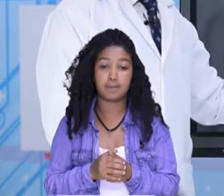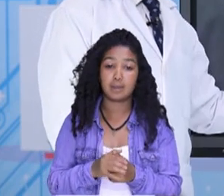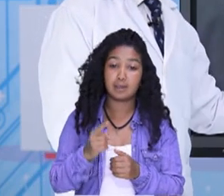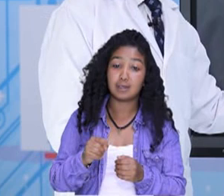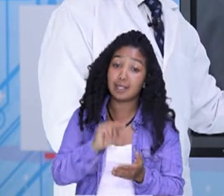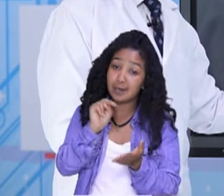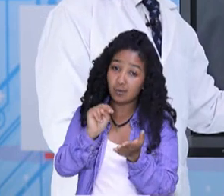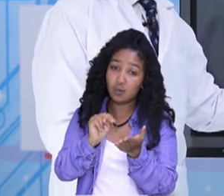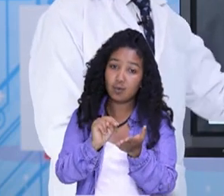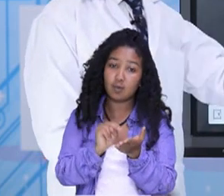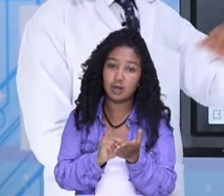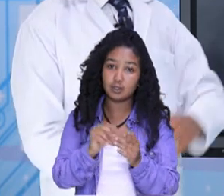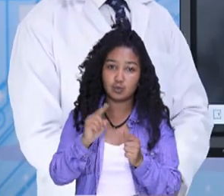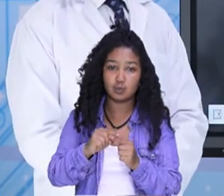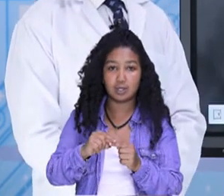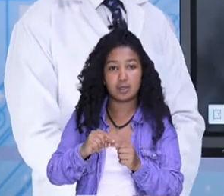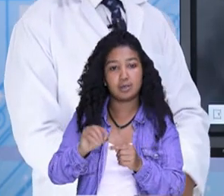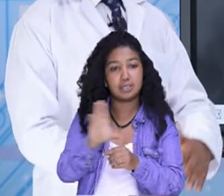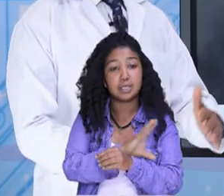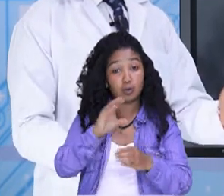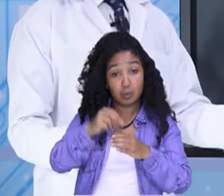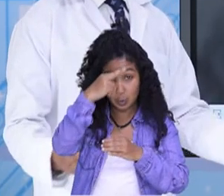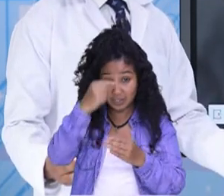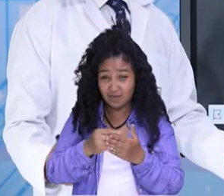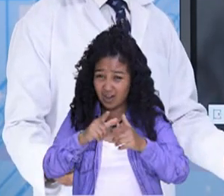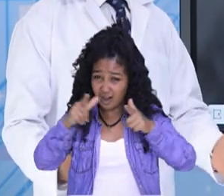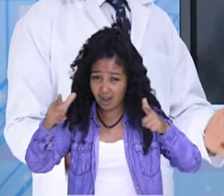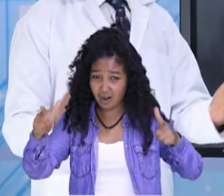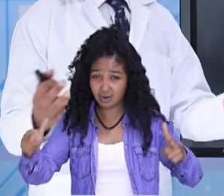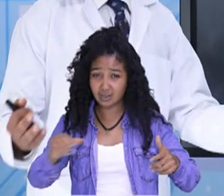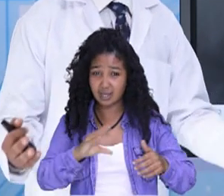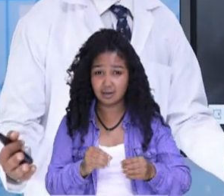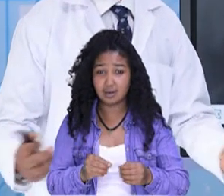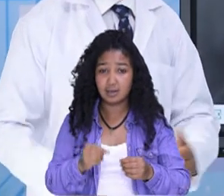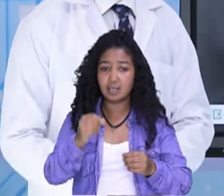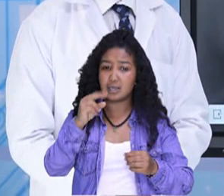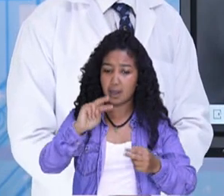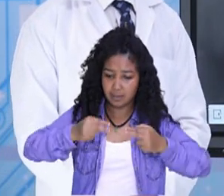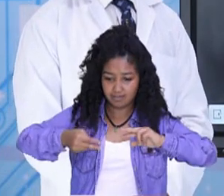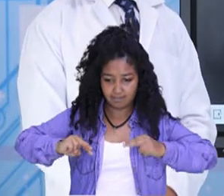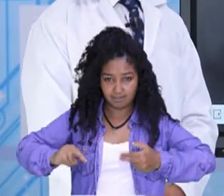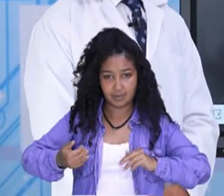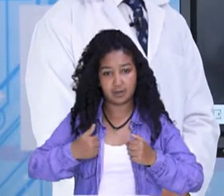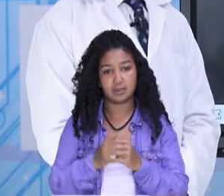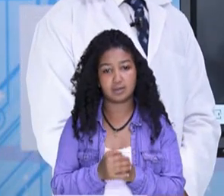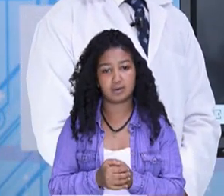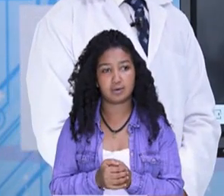the nucleus to the cytoplasm because it is very large and double helical structure.